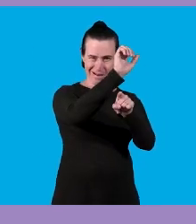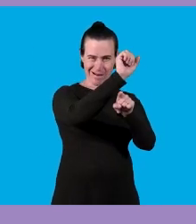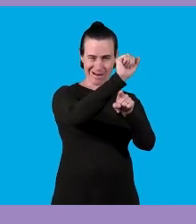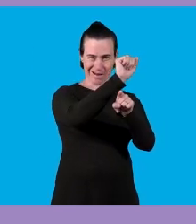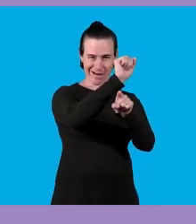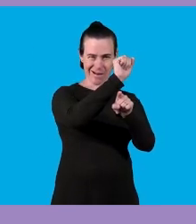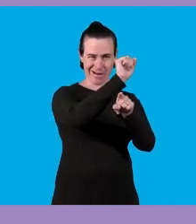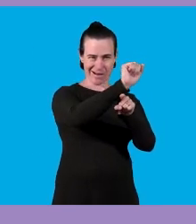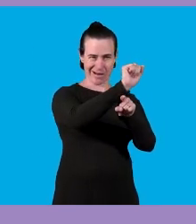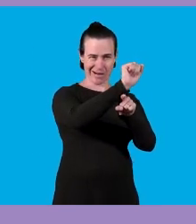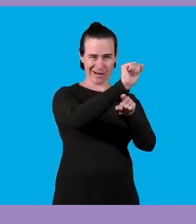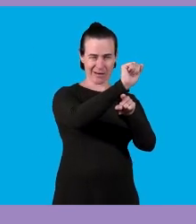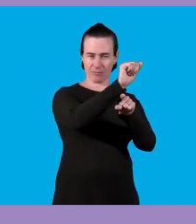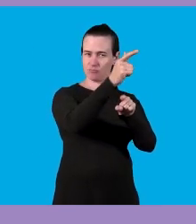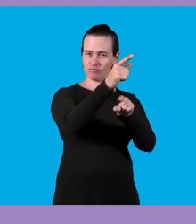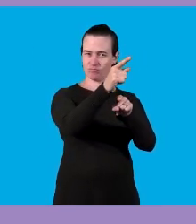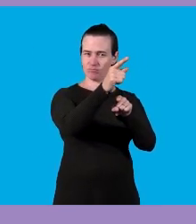ABD. Triangle